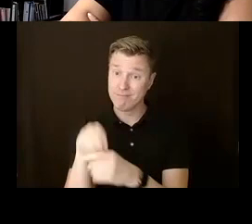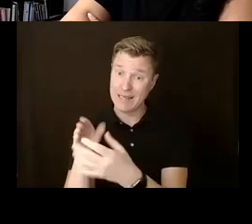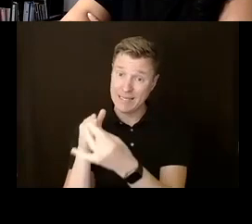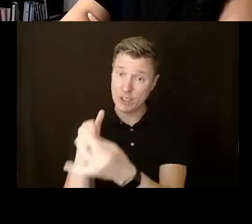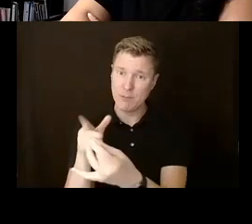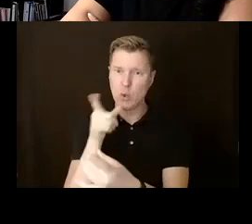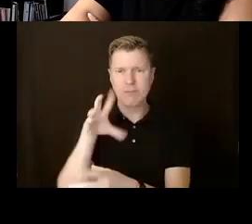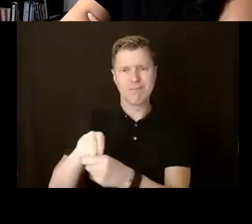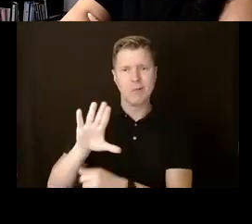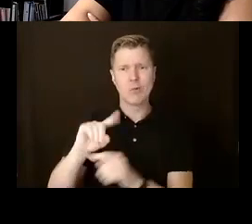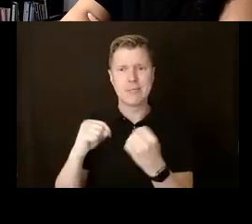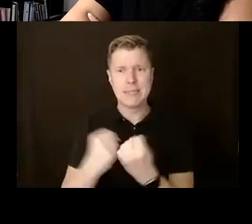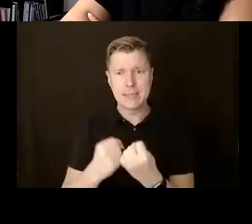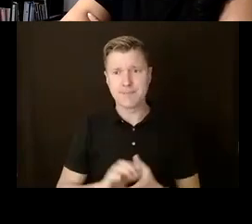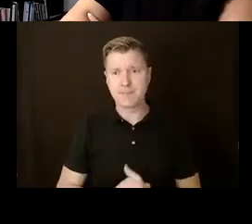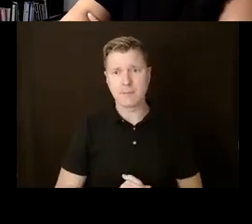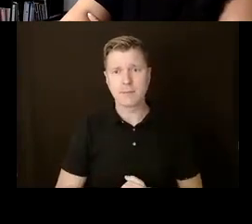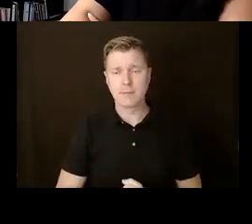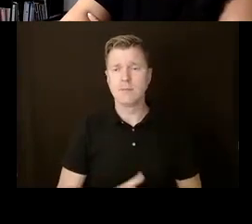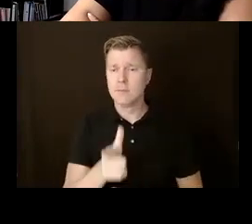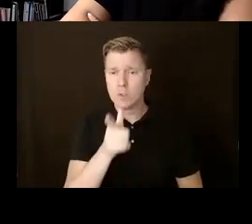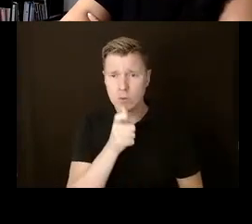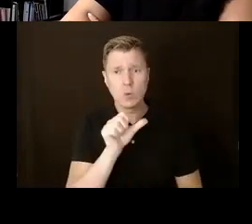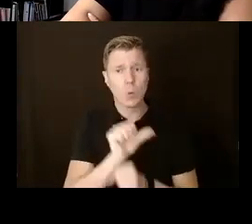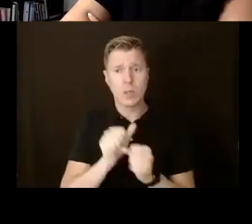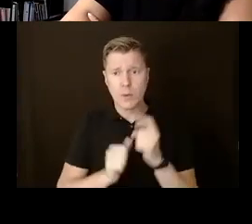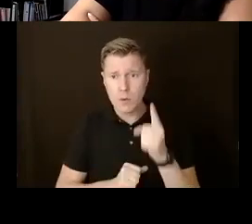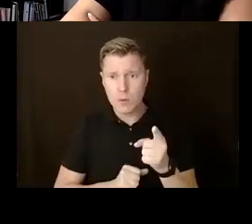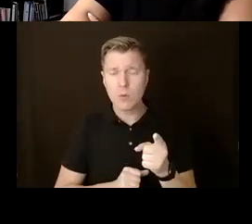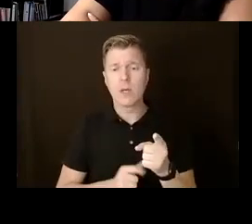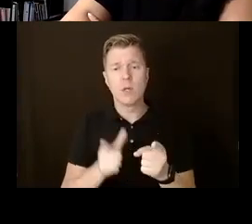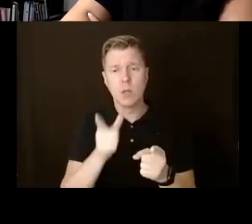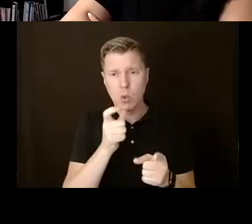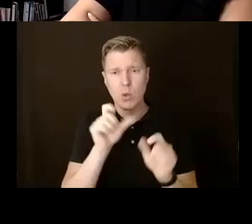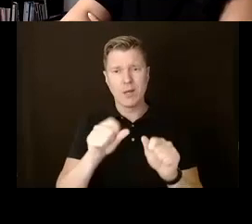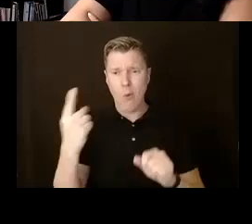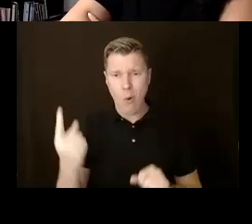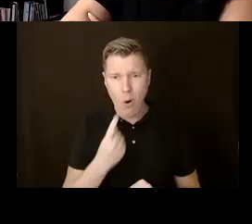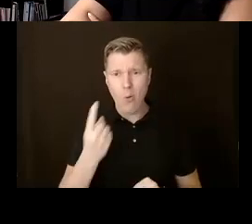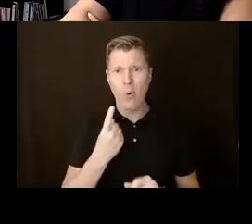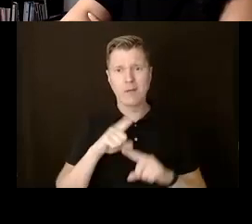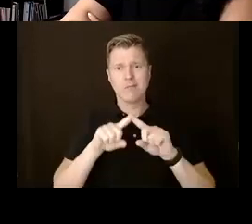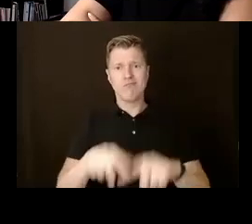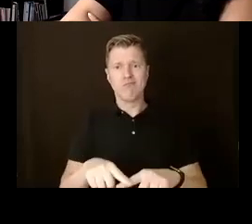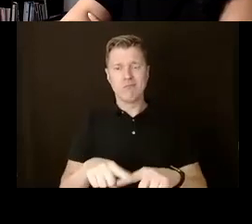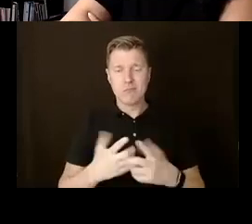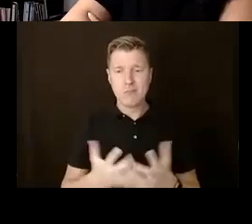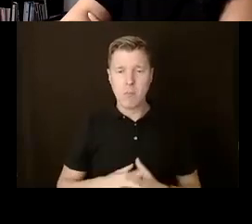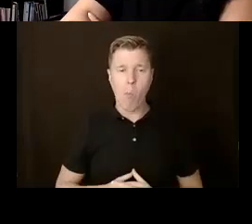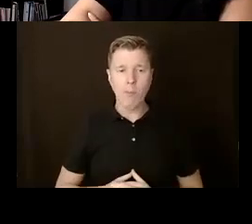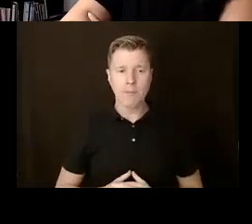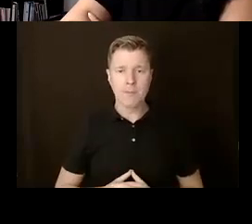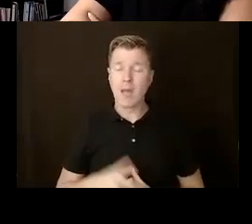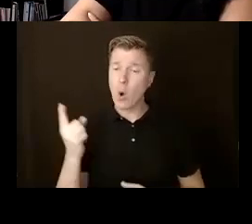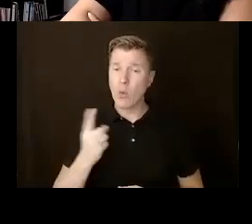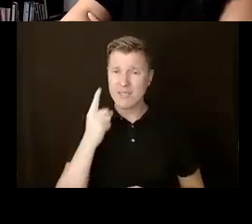your team, right? Like who's actually like working with you, but also like, who can you always rely on? Something that I think about is like, I always want